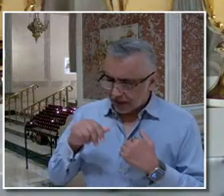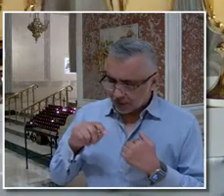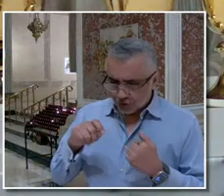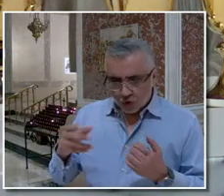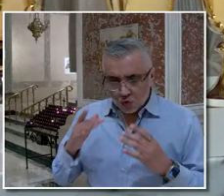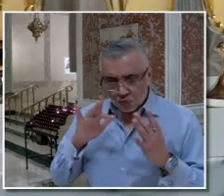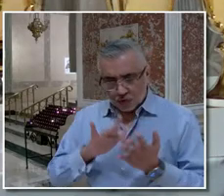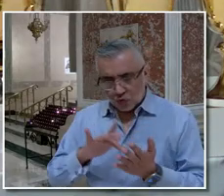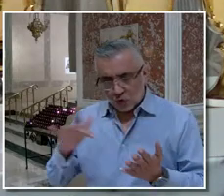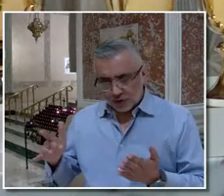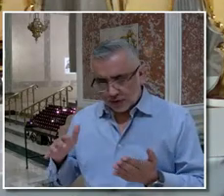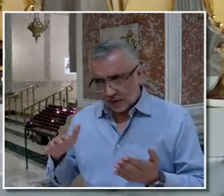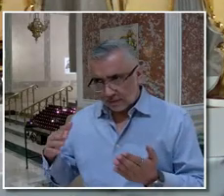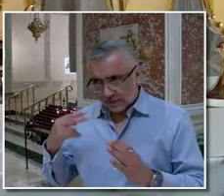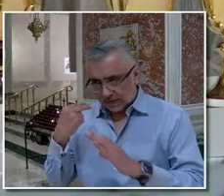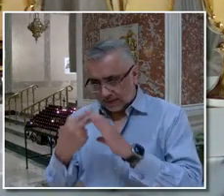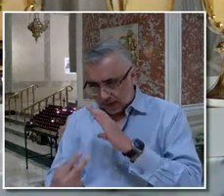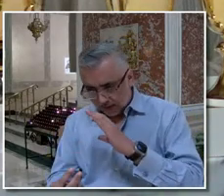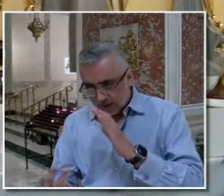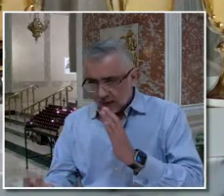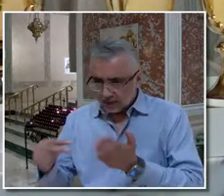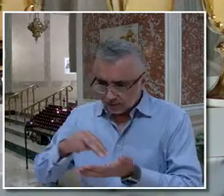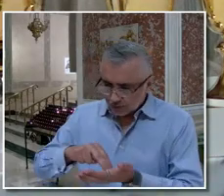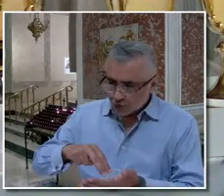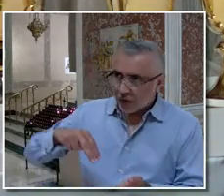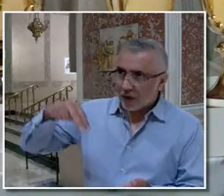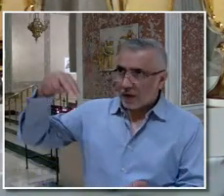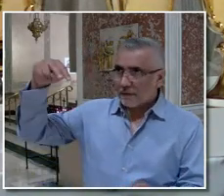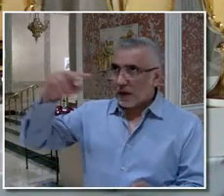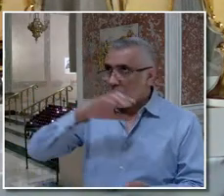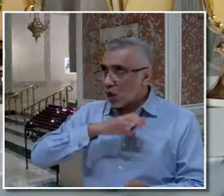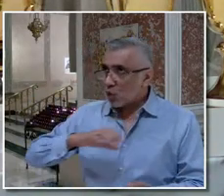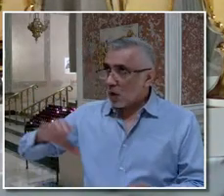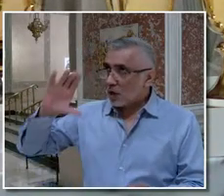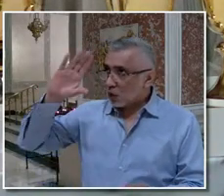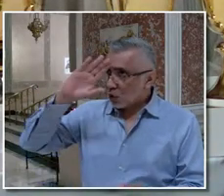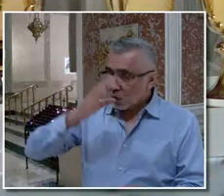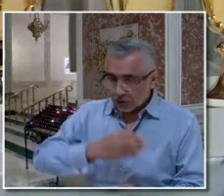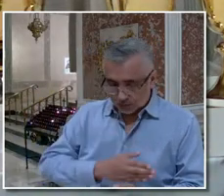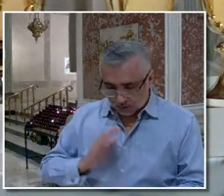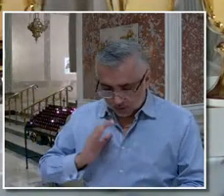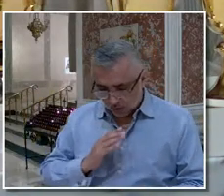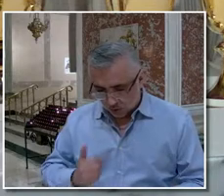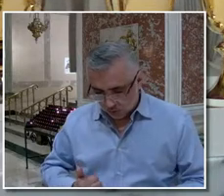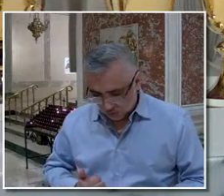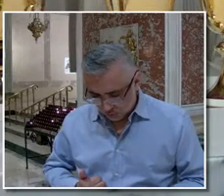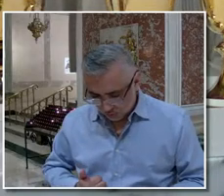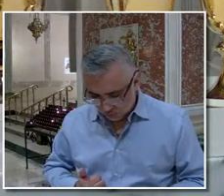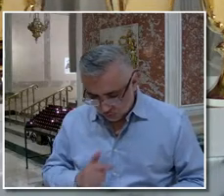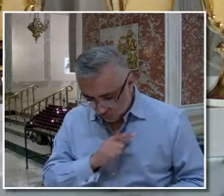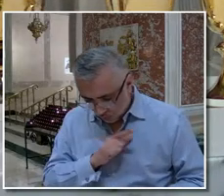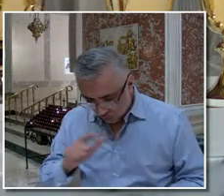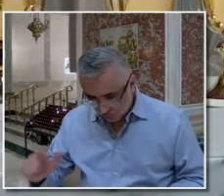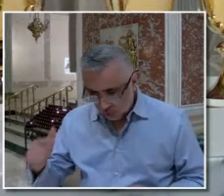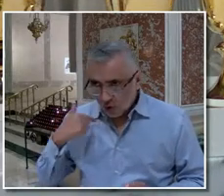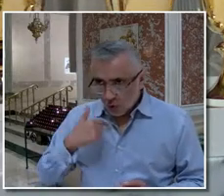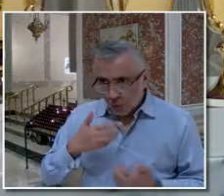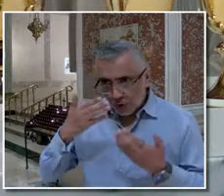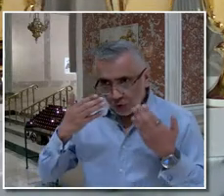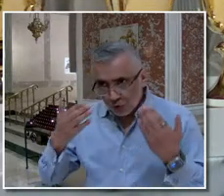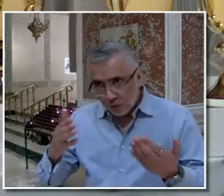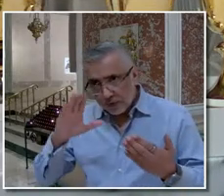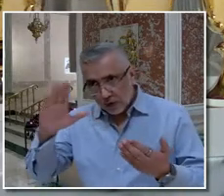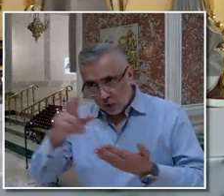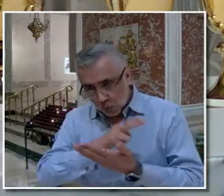the glorious ascension into heaven of Christ, your Son, our Lord, we, your servants and your